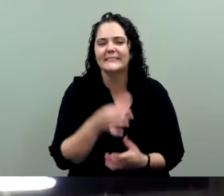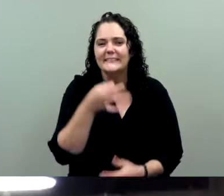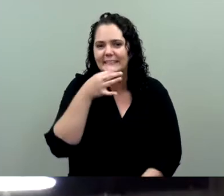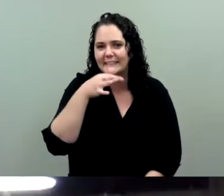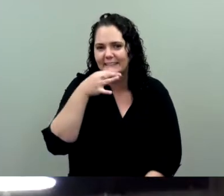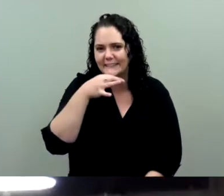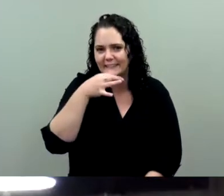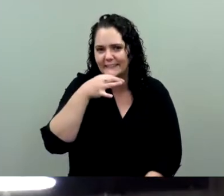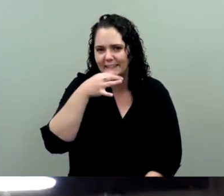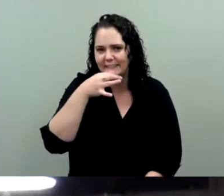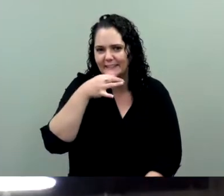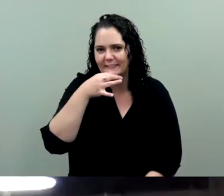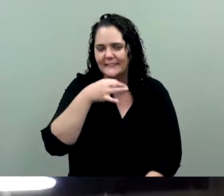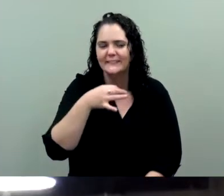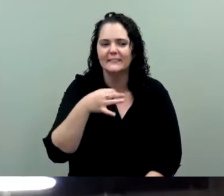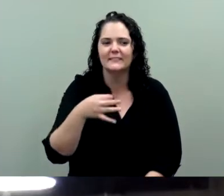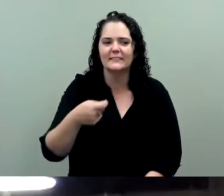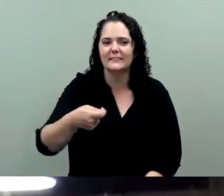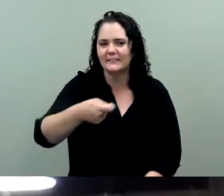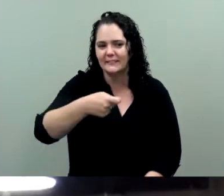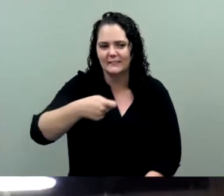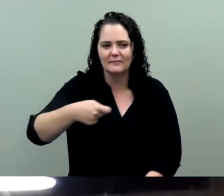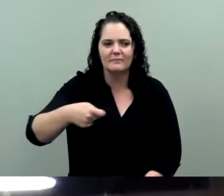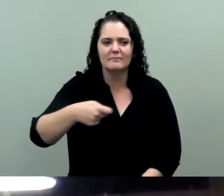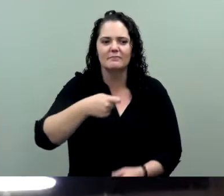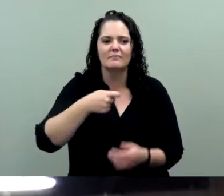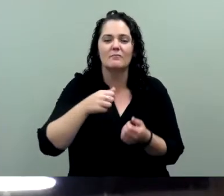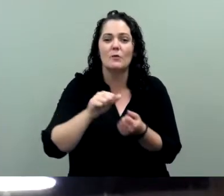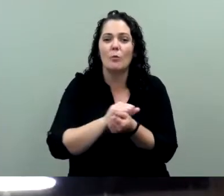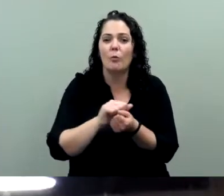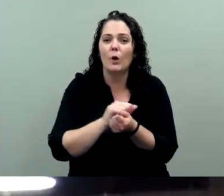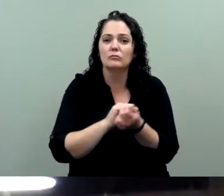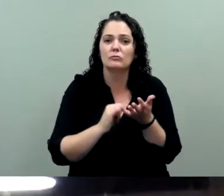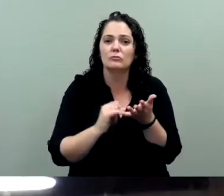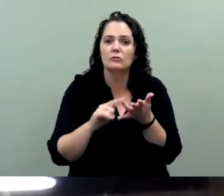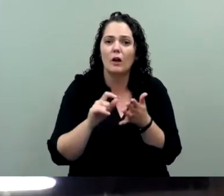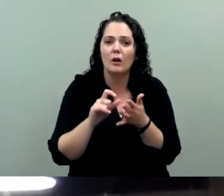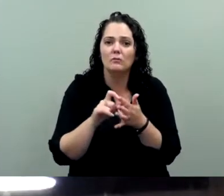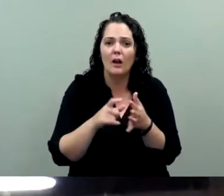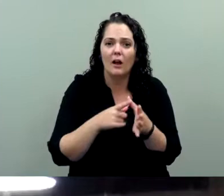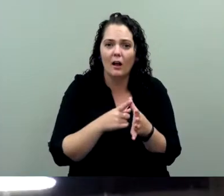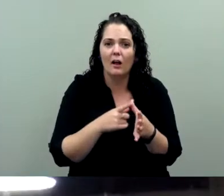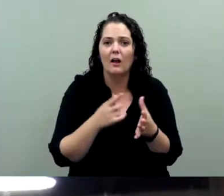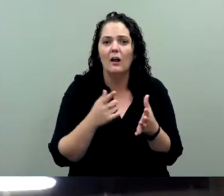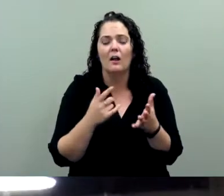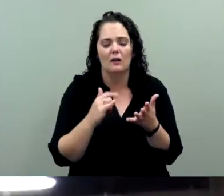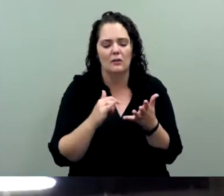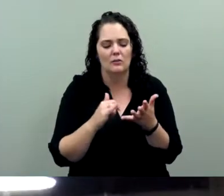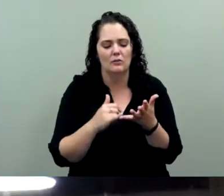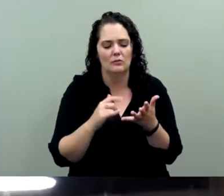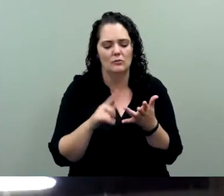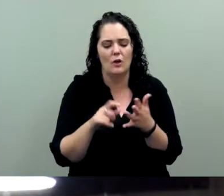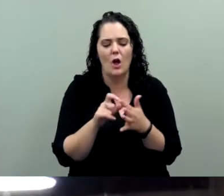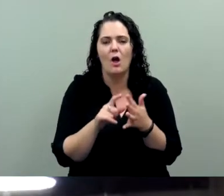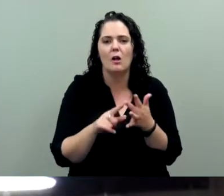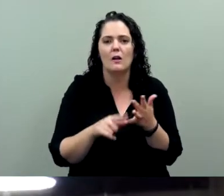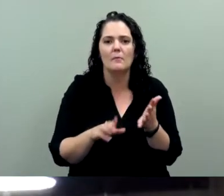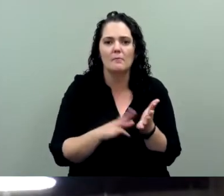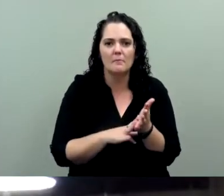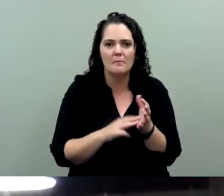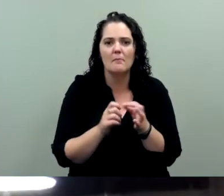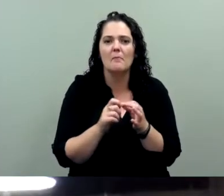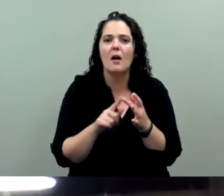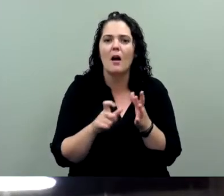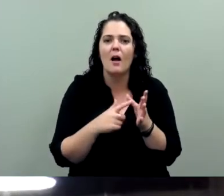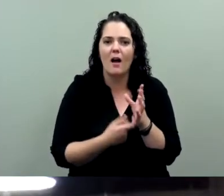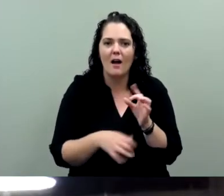sodium carbonate, soda ash, washing soda will work for this, or sodium bicarb, which most people have in their kitchens, will work really